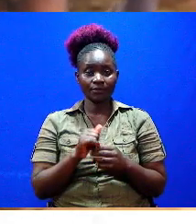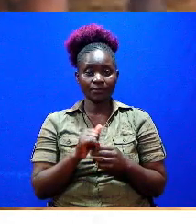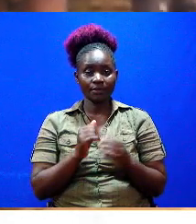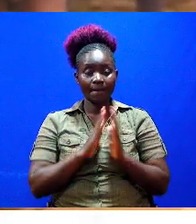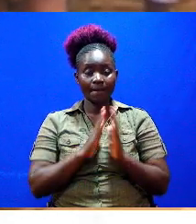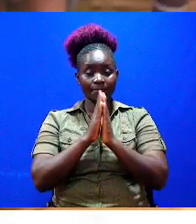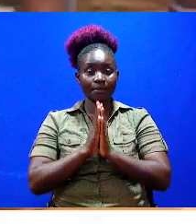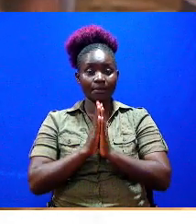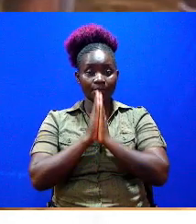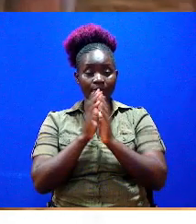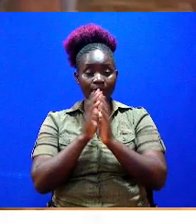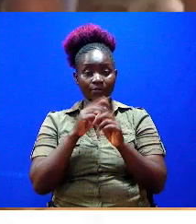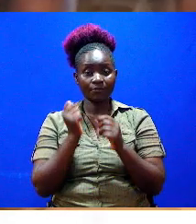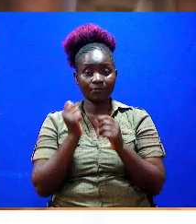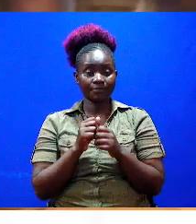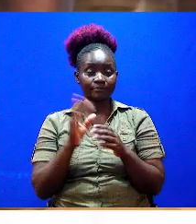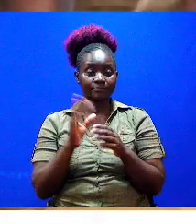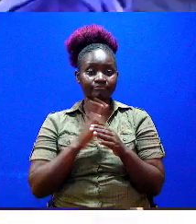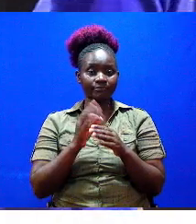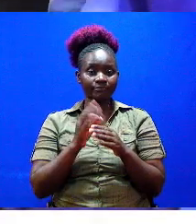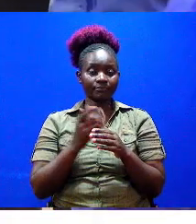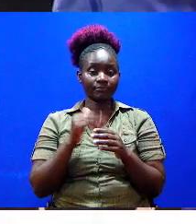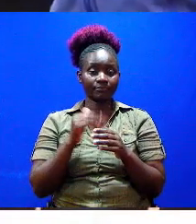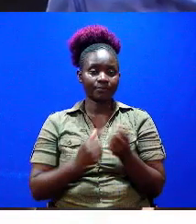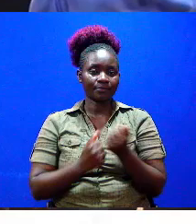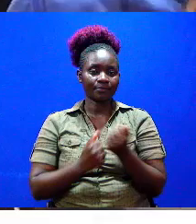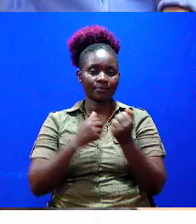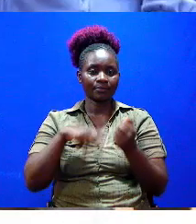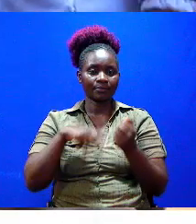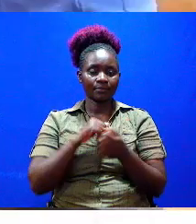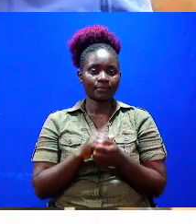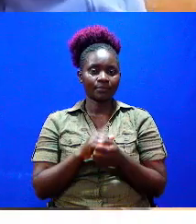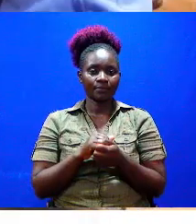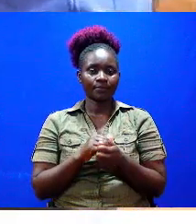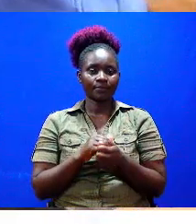get any benefactors who could come in and support us.